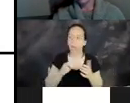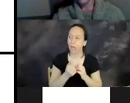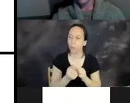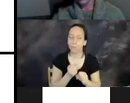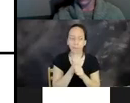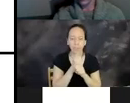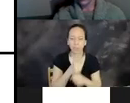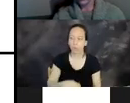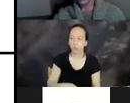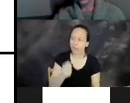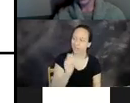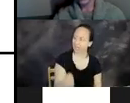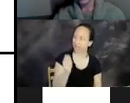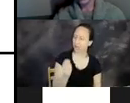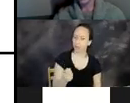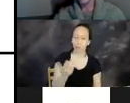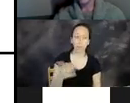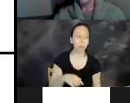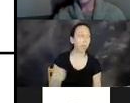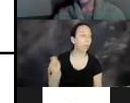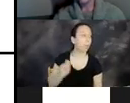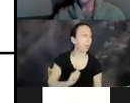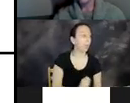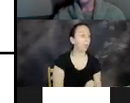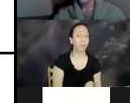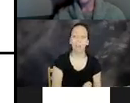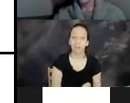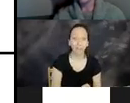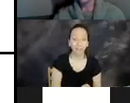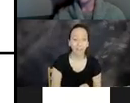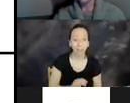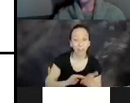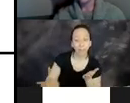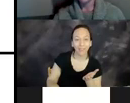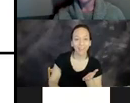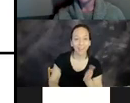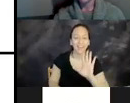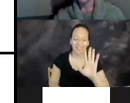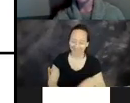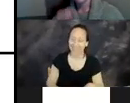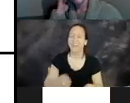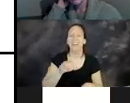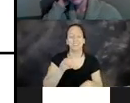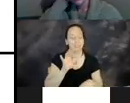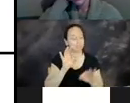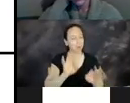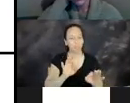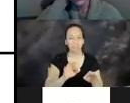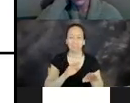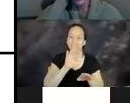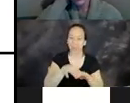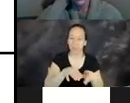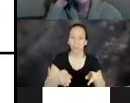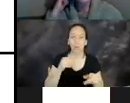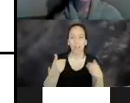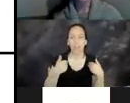us our next big topic for outreach is moving to a proof of payment model. Once we have the ability for people to enter through all